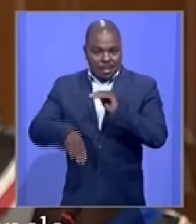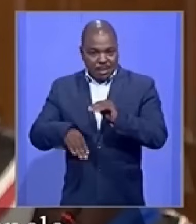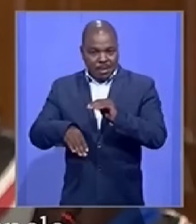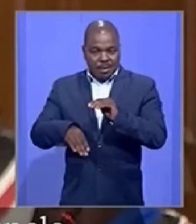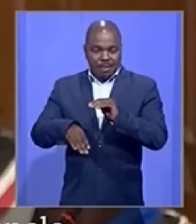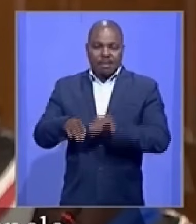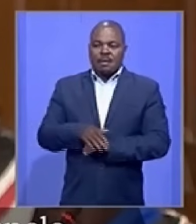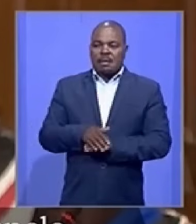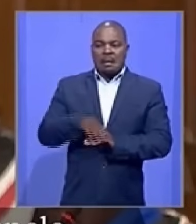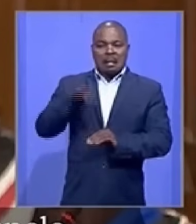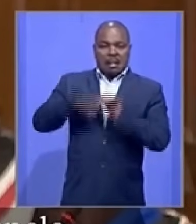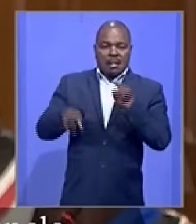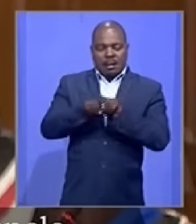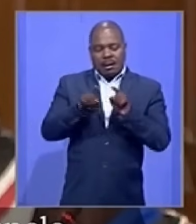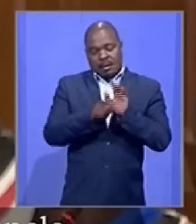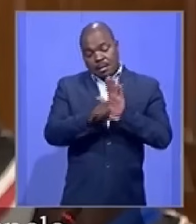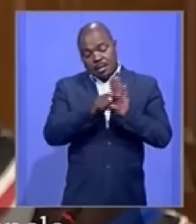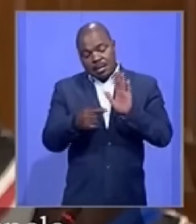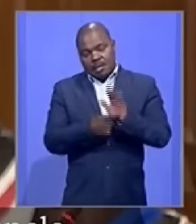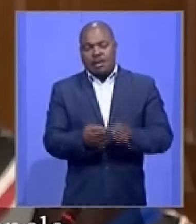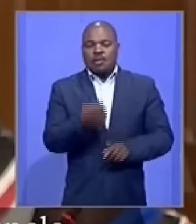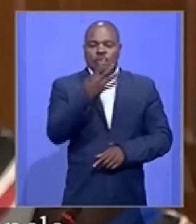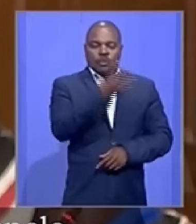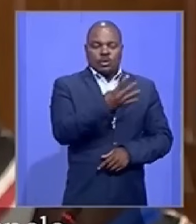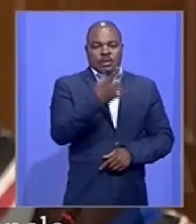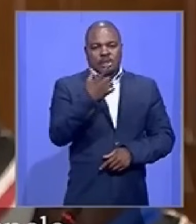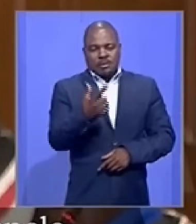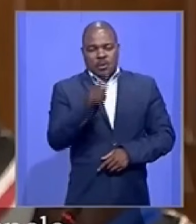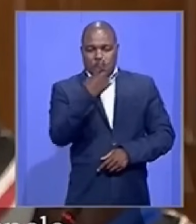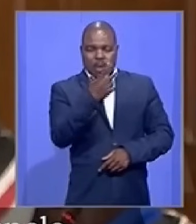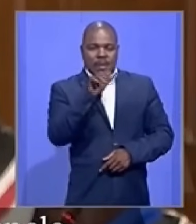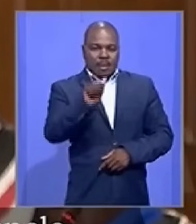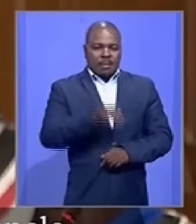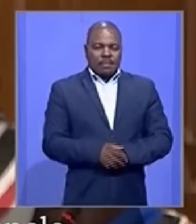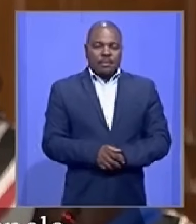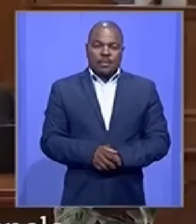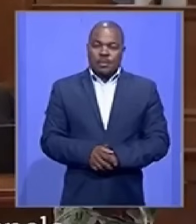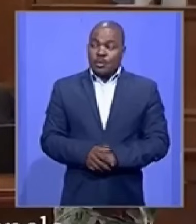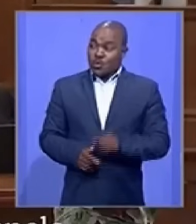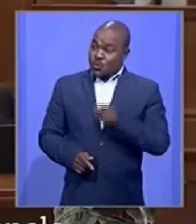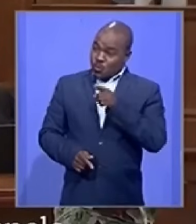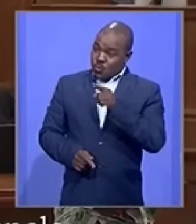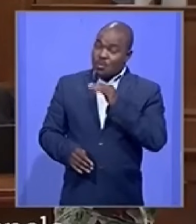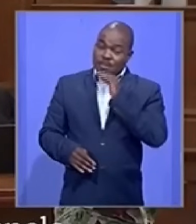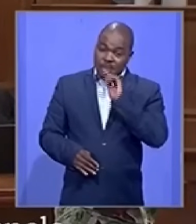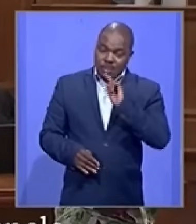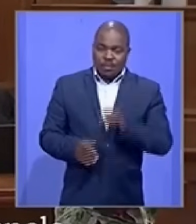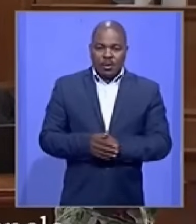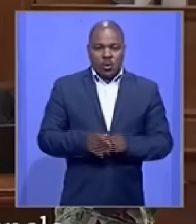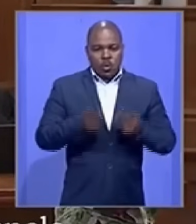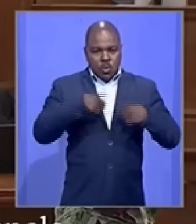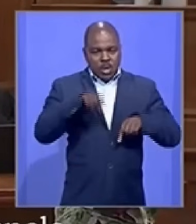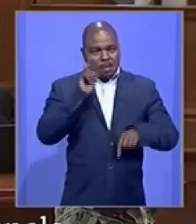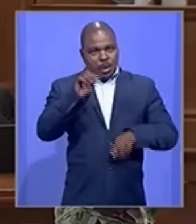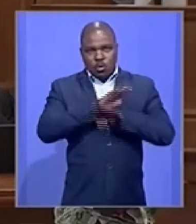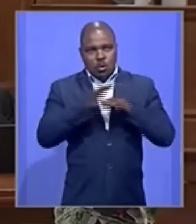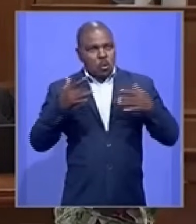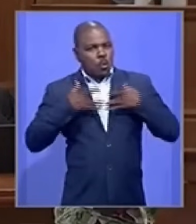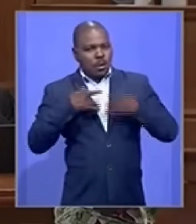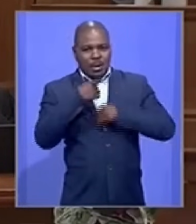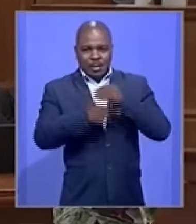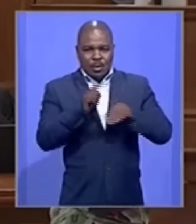and sentenced as per section 47(1)(e). So you are saying we shouldn't be too concerned about the